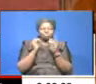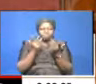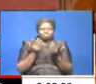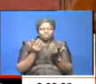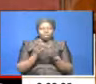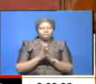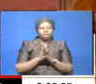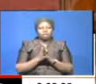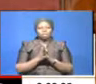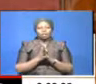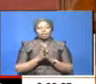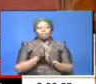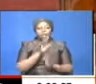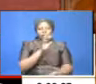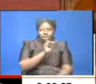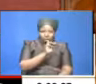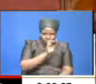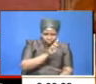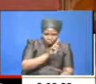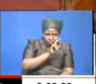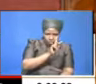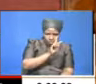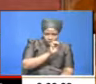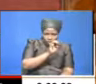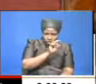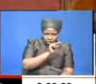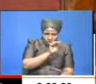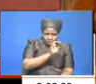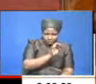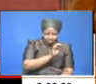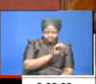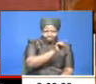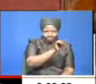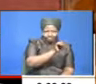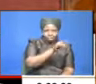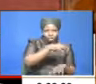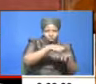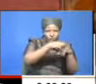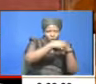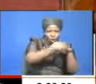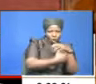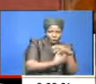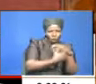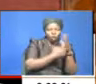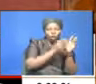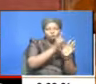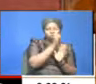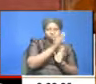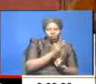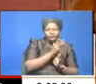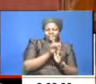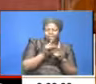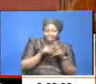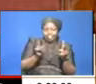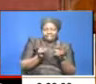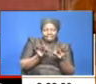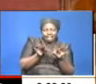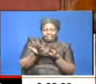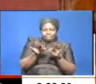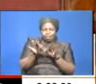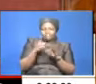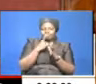Mr. Mukele, counsel for the respondent, began his submissions by clarifying that